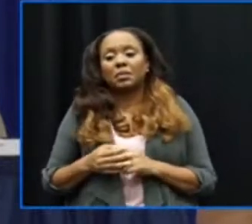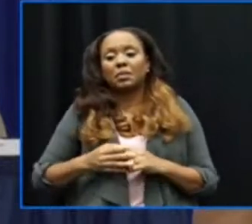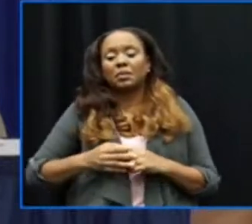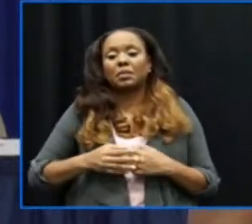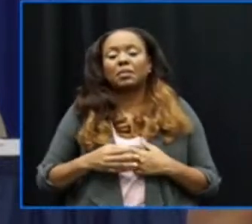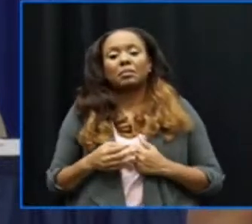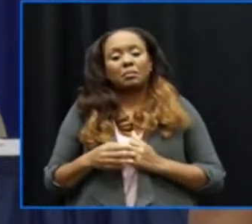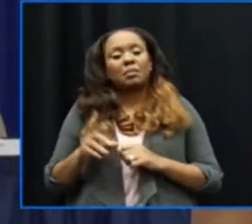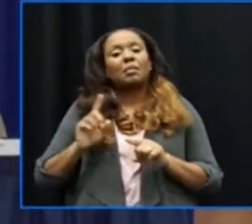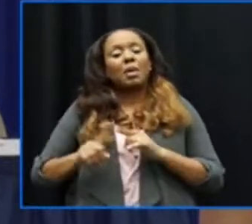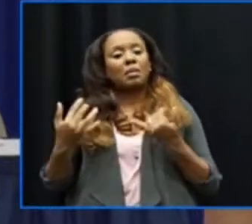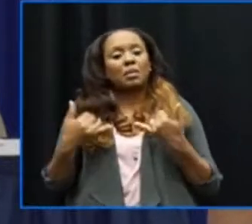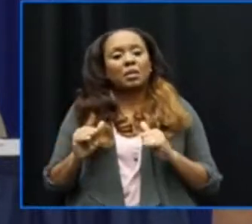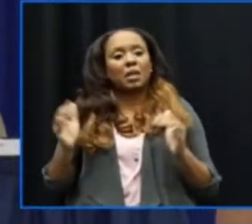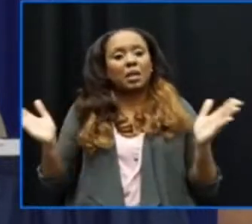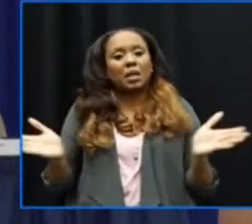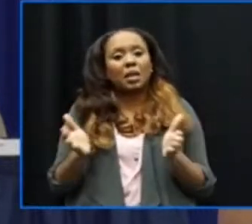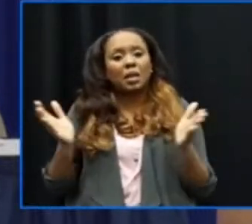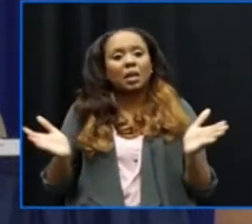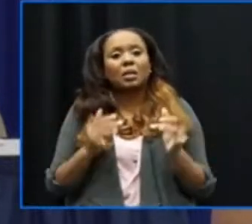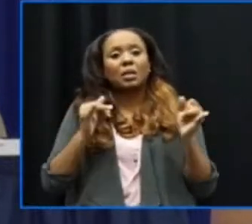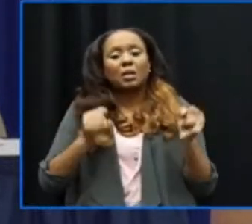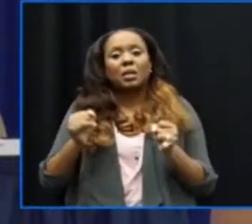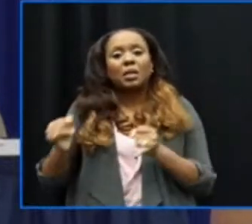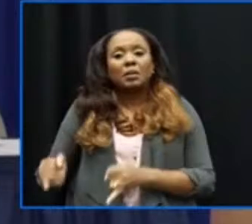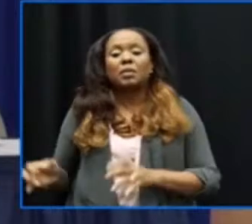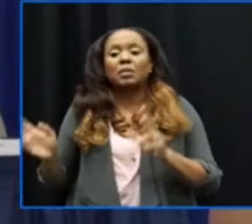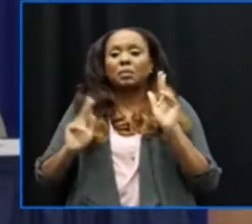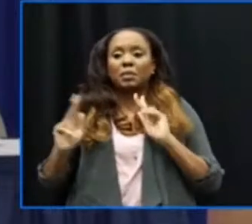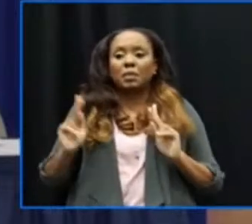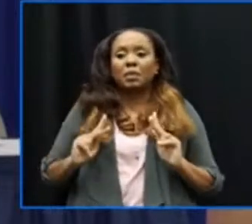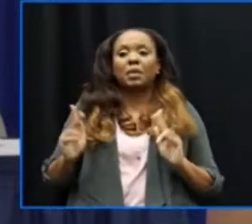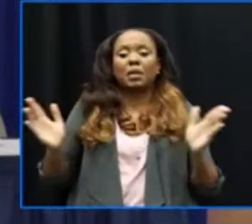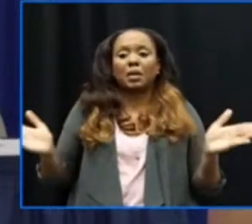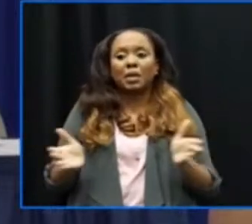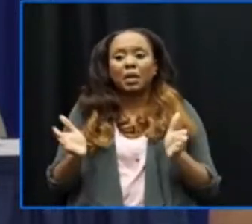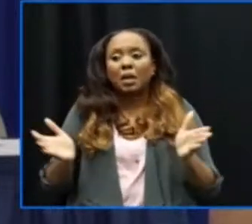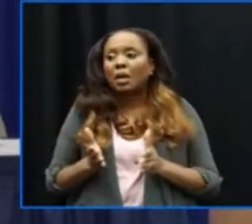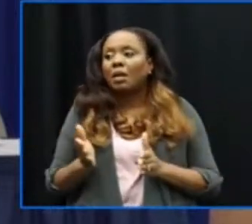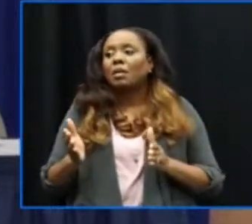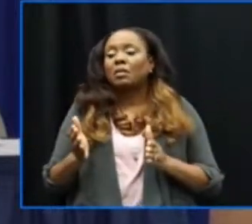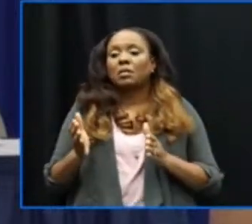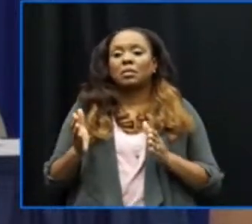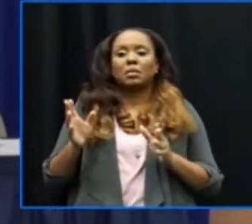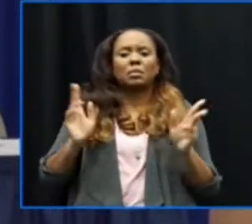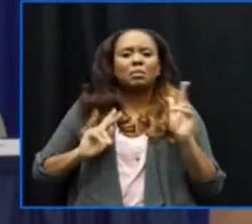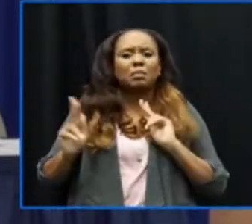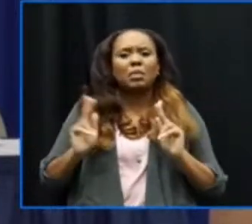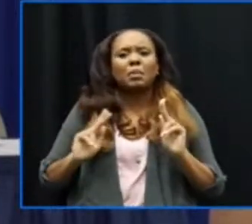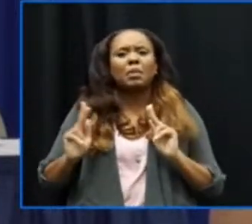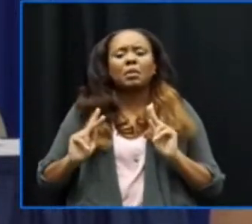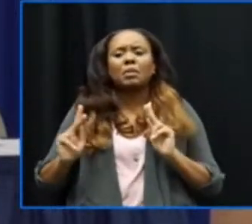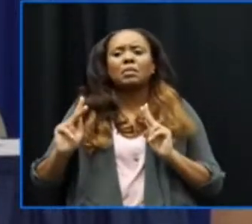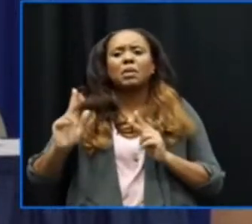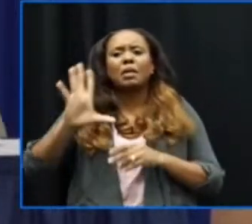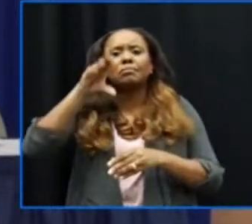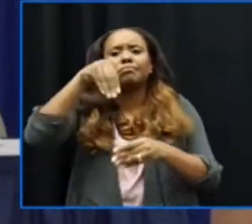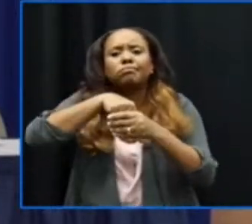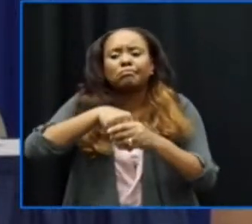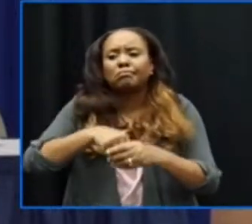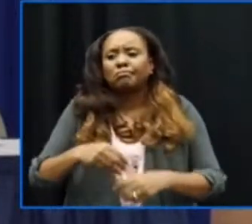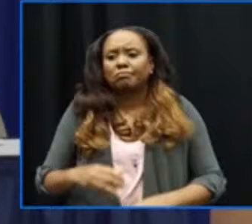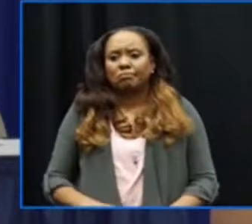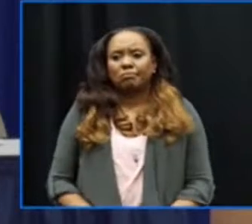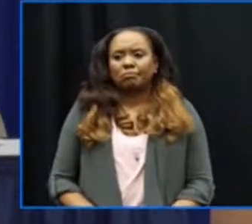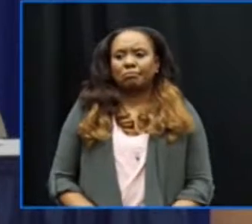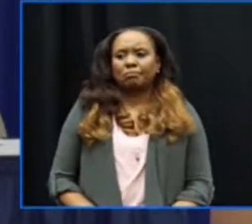individual members of the union and workers generally to weigh in and take every opportunity over the next 3